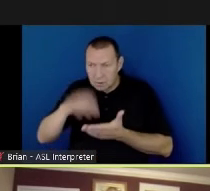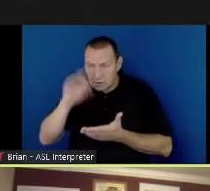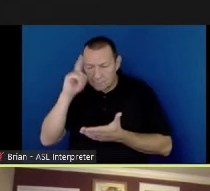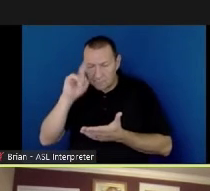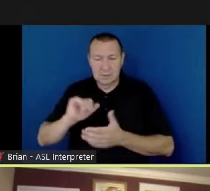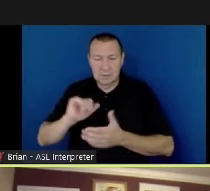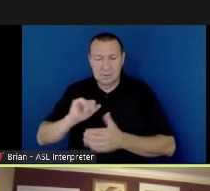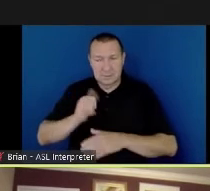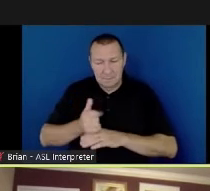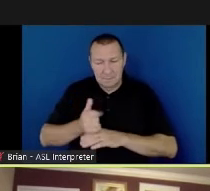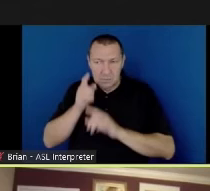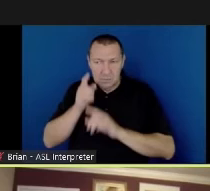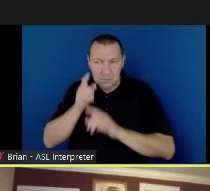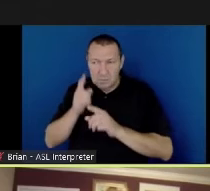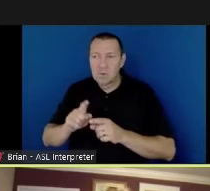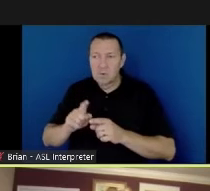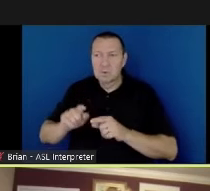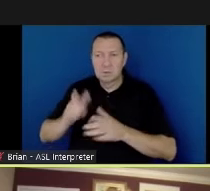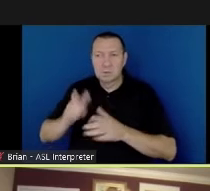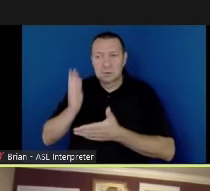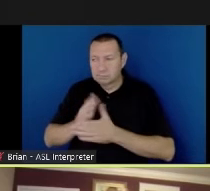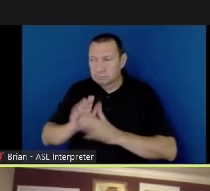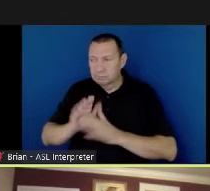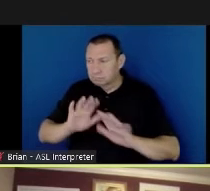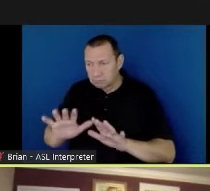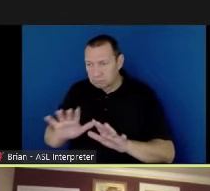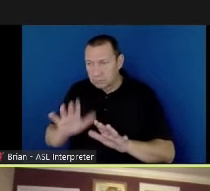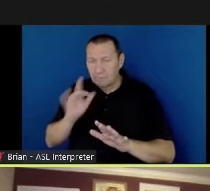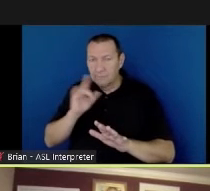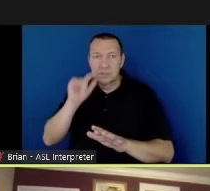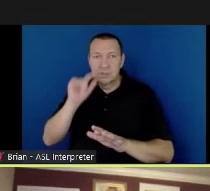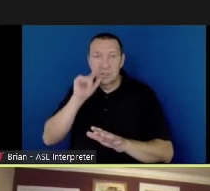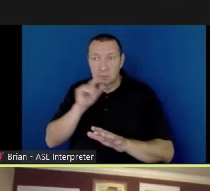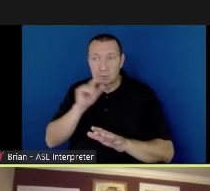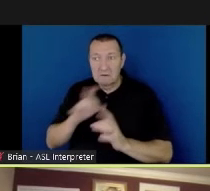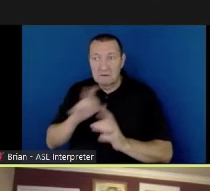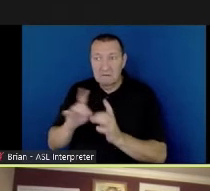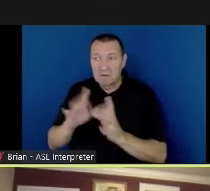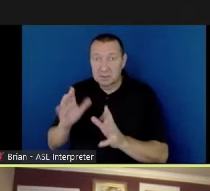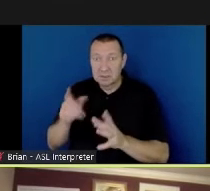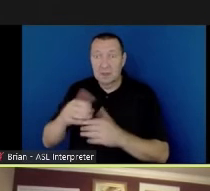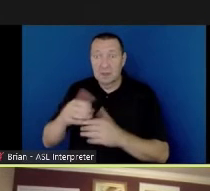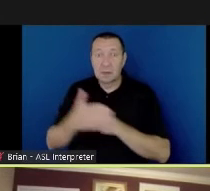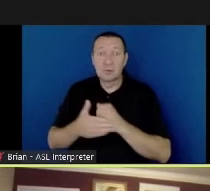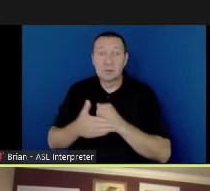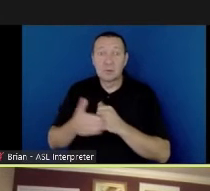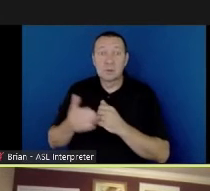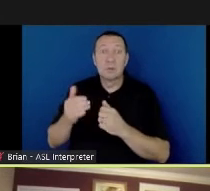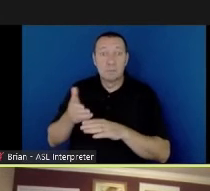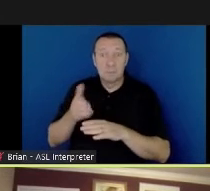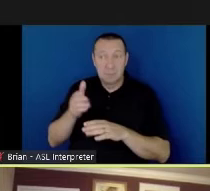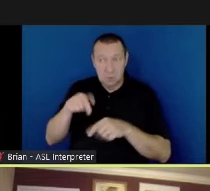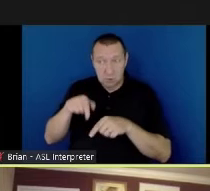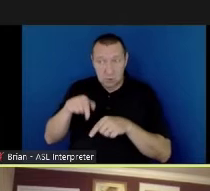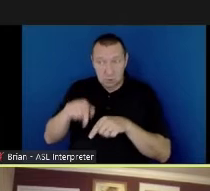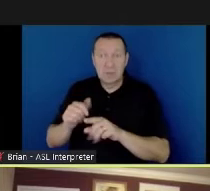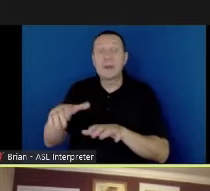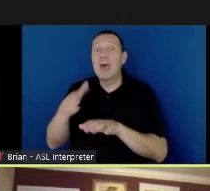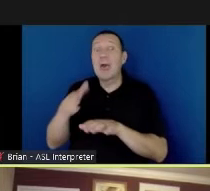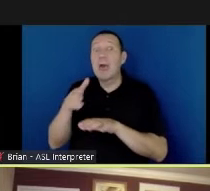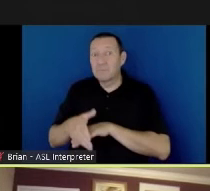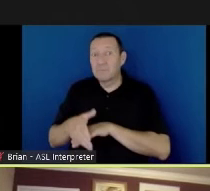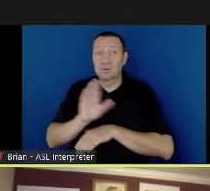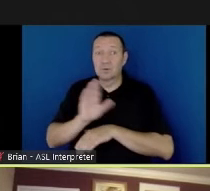gender-based violence in that country during and after her Peace Corps service.